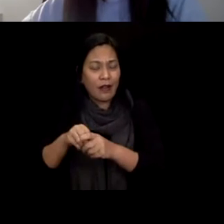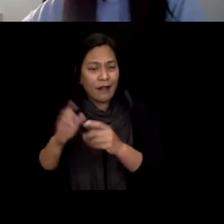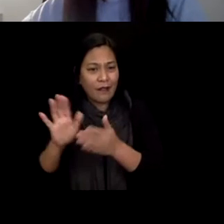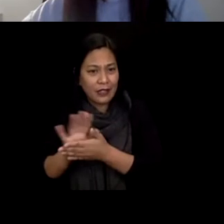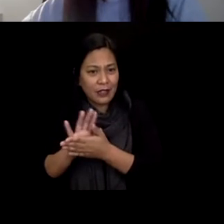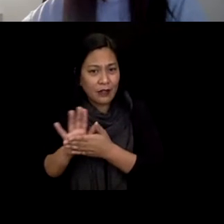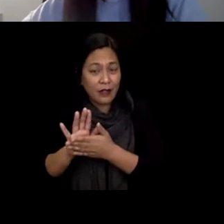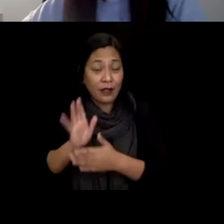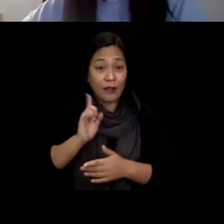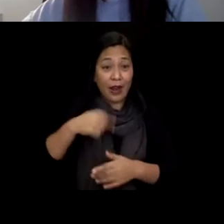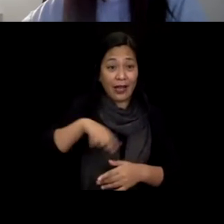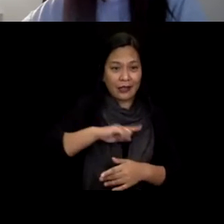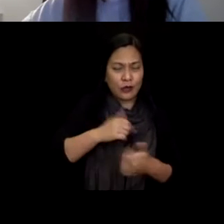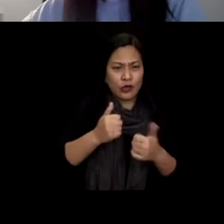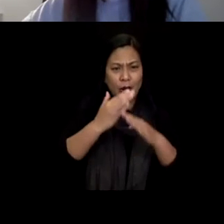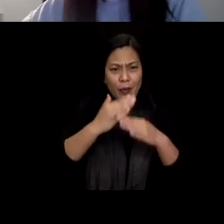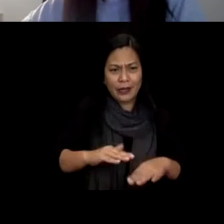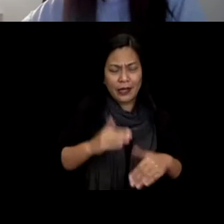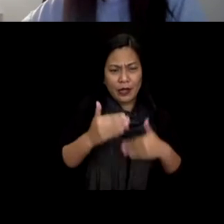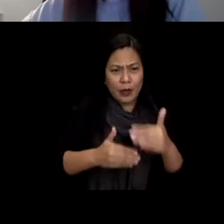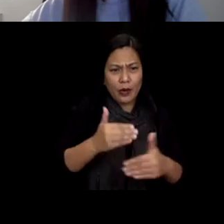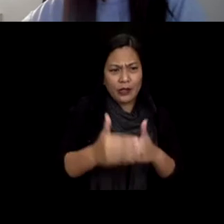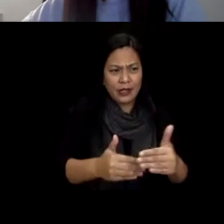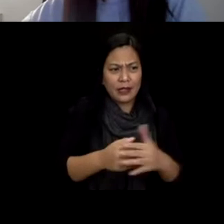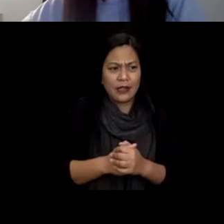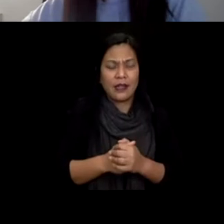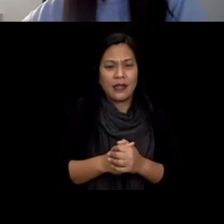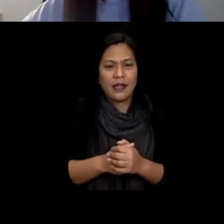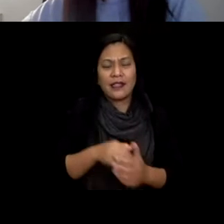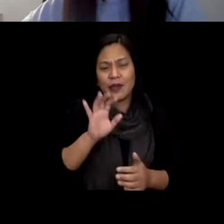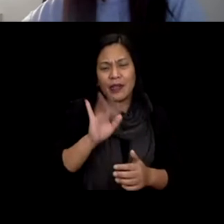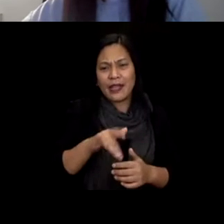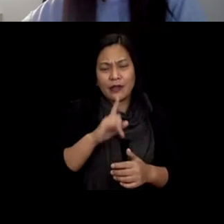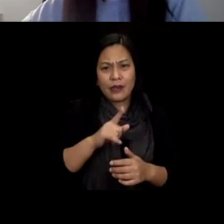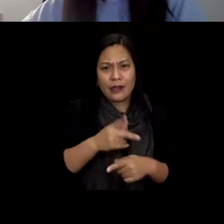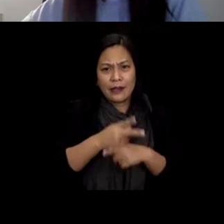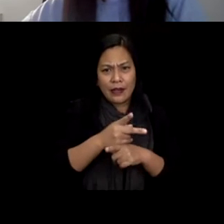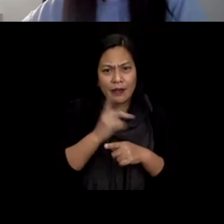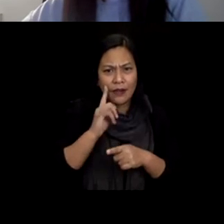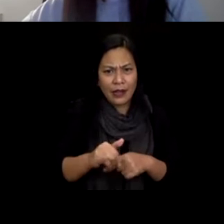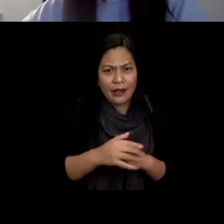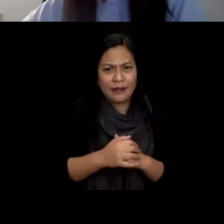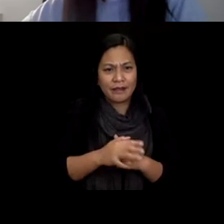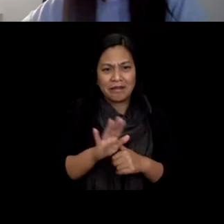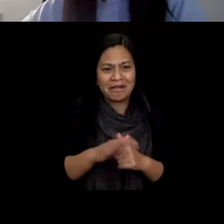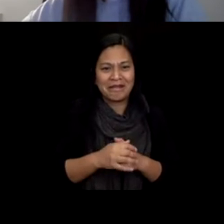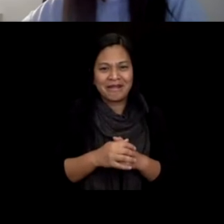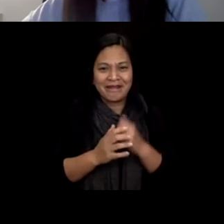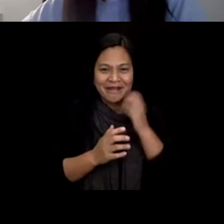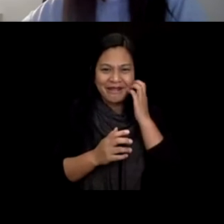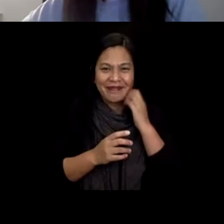quite separate from the care you're asking of. I mean, although that's care, I would argue that's care on a certain level. Sorry, I'm speaking too fast. I'm really sorry.